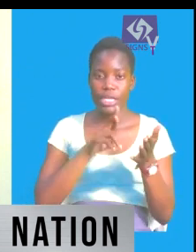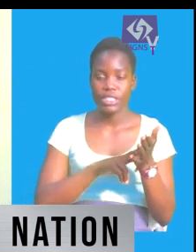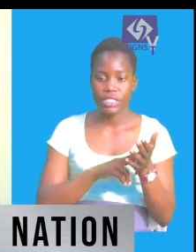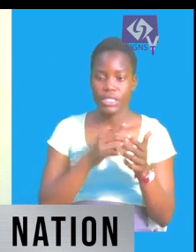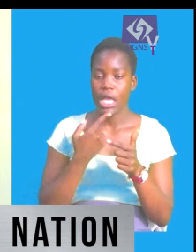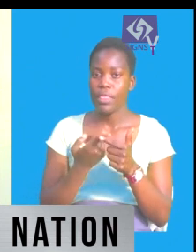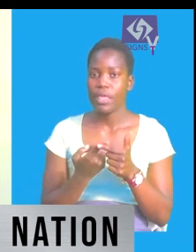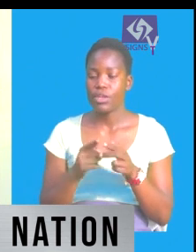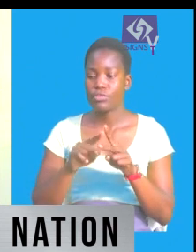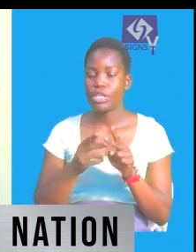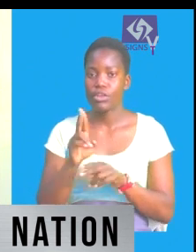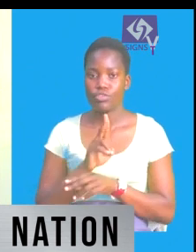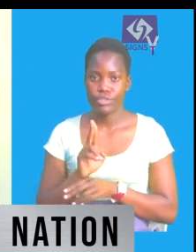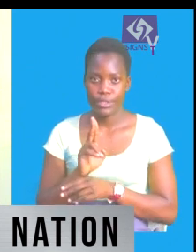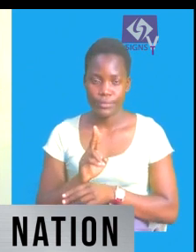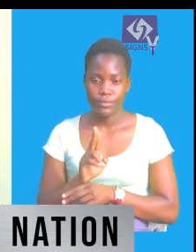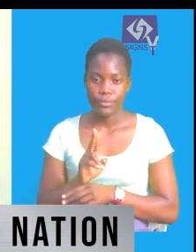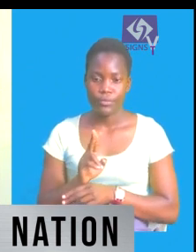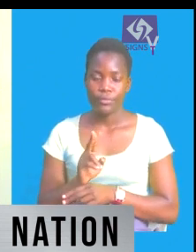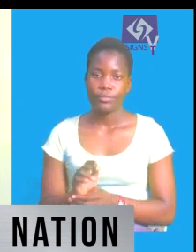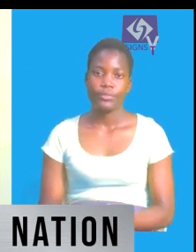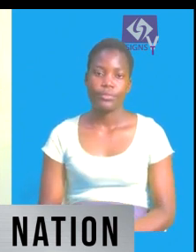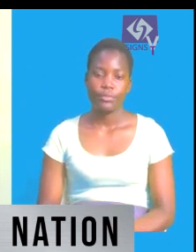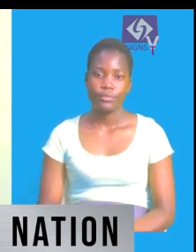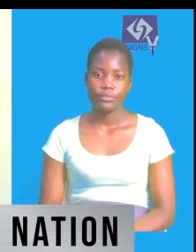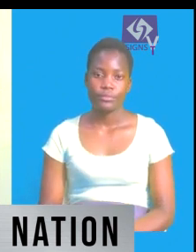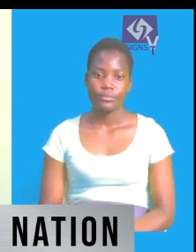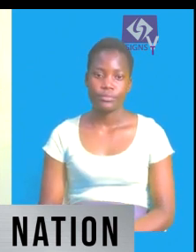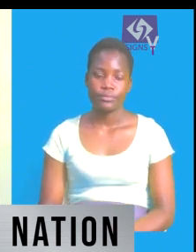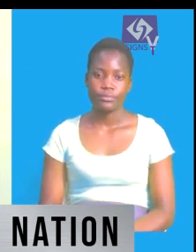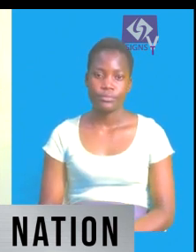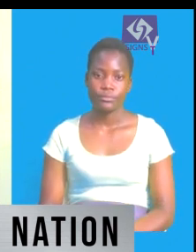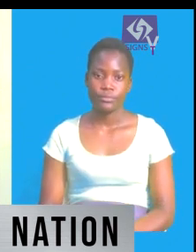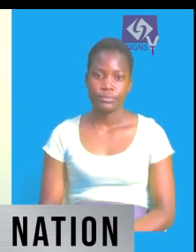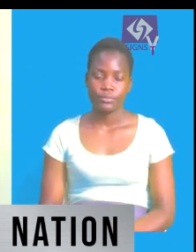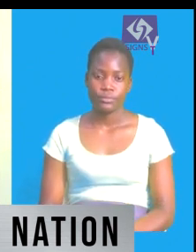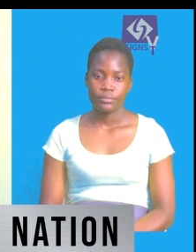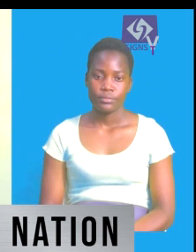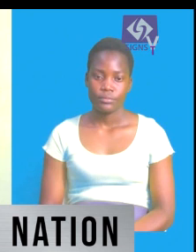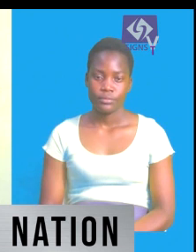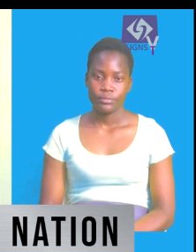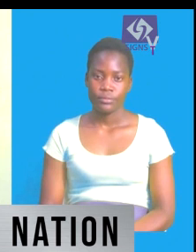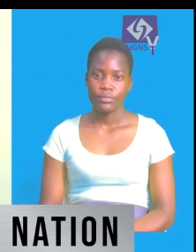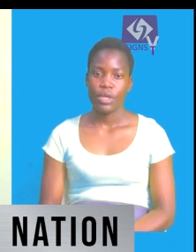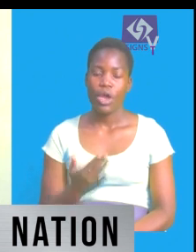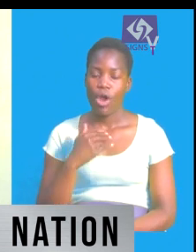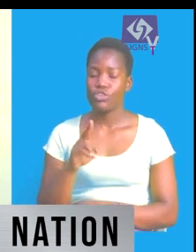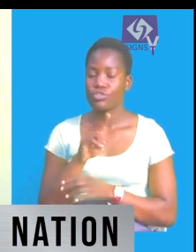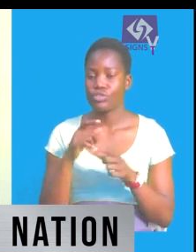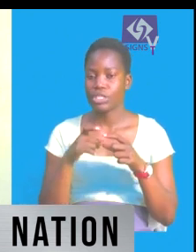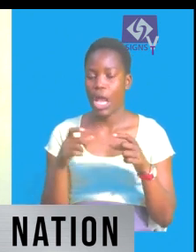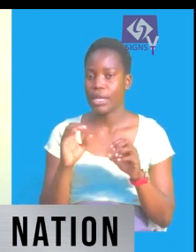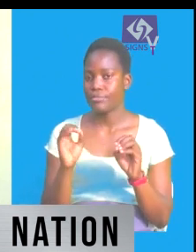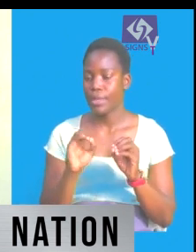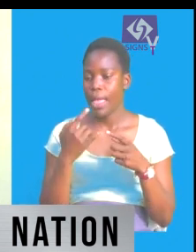pay. Right. And then you get the NHIF. I don't want to put the word card there because now